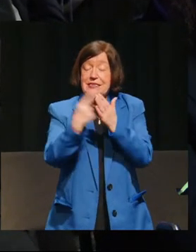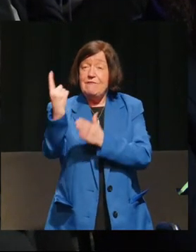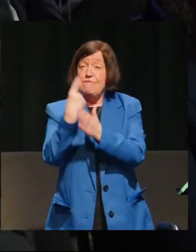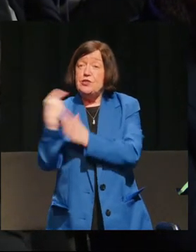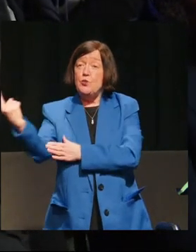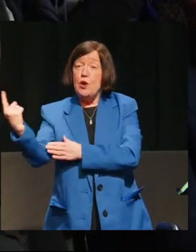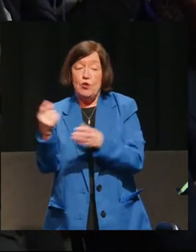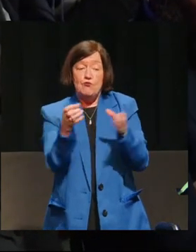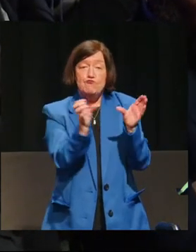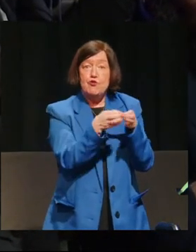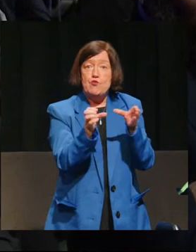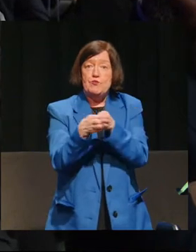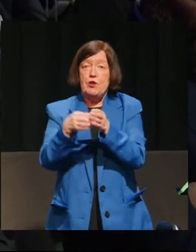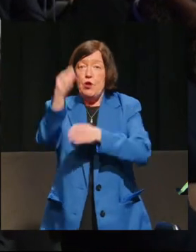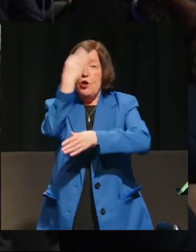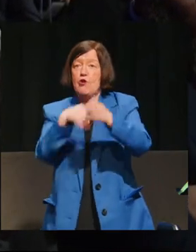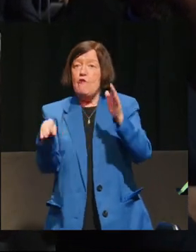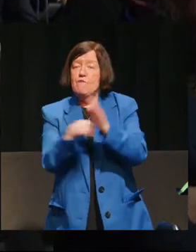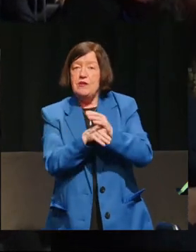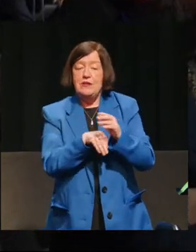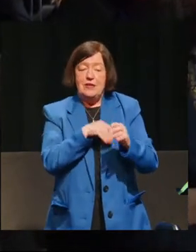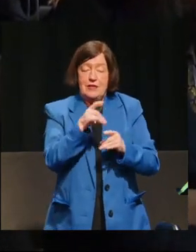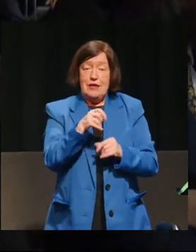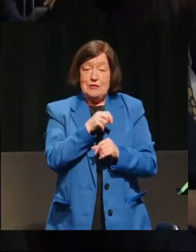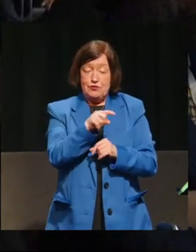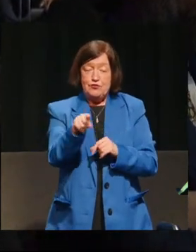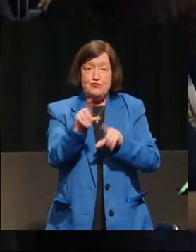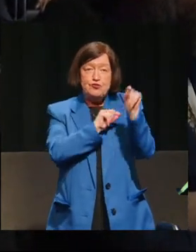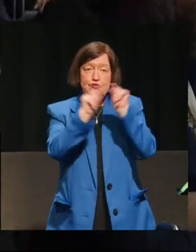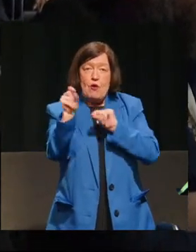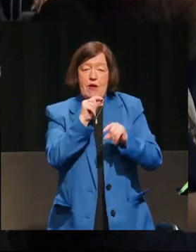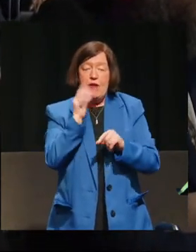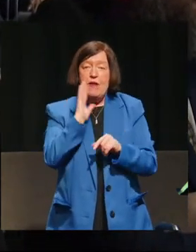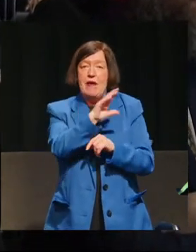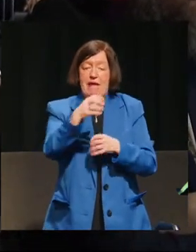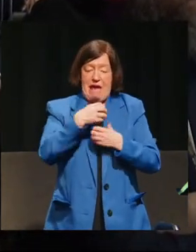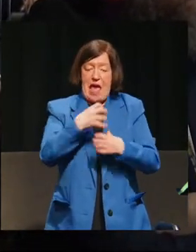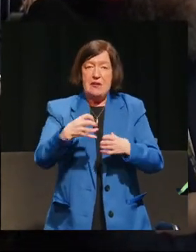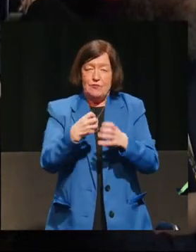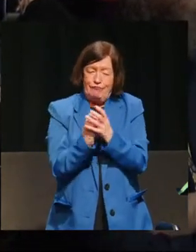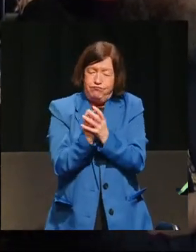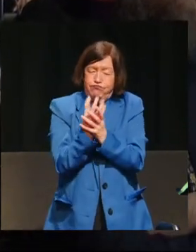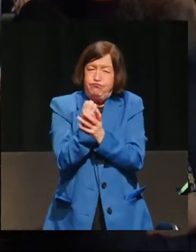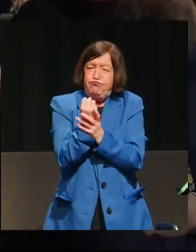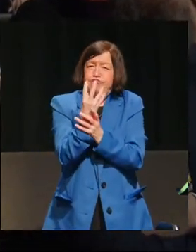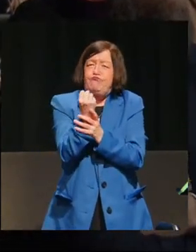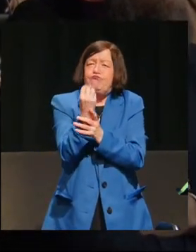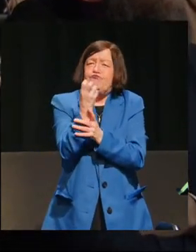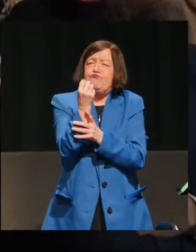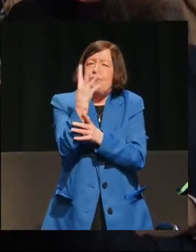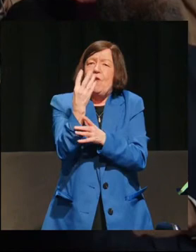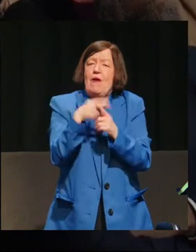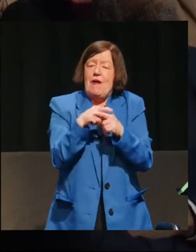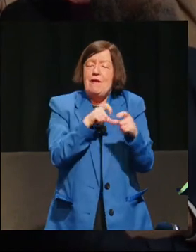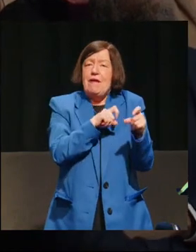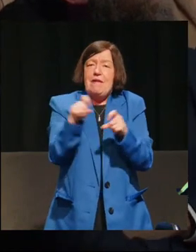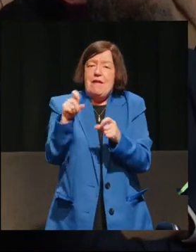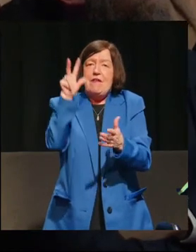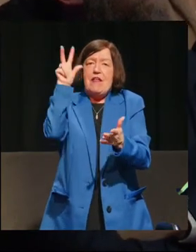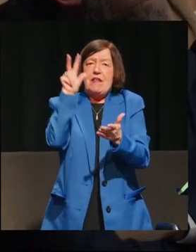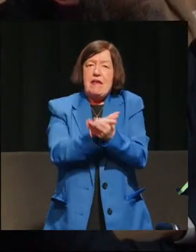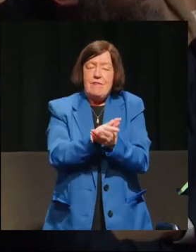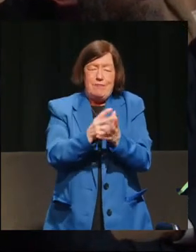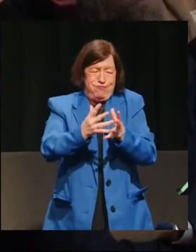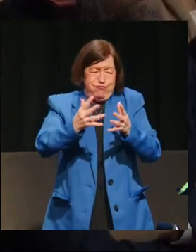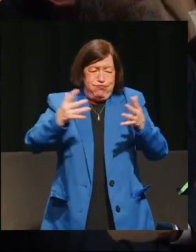Individuals, groups, and governments made choices that allowed hatred to flourish, and ultimately sanctioned mass